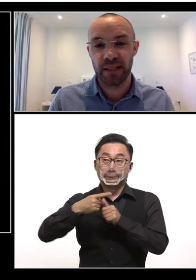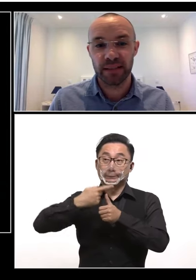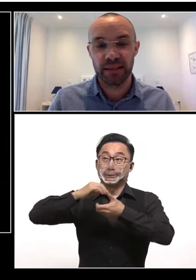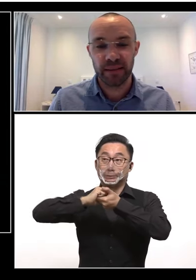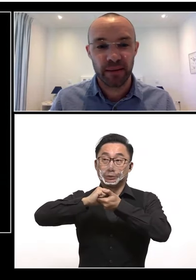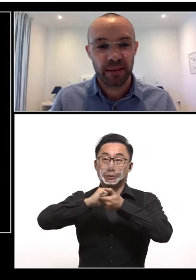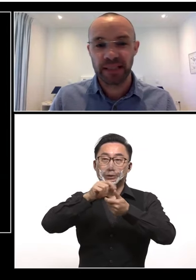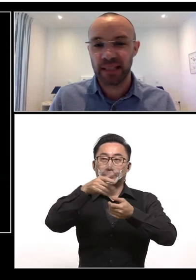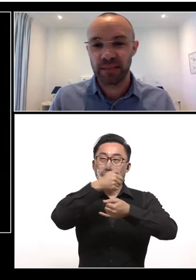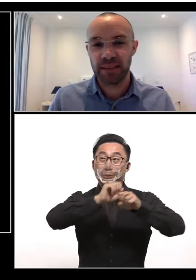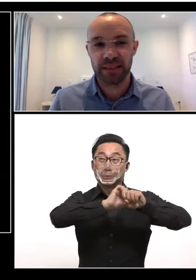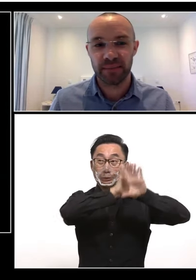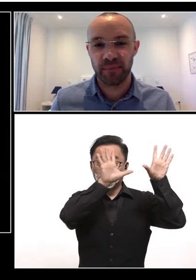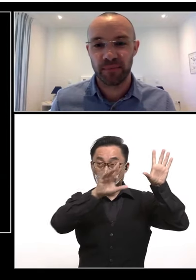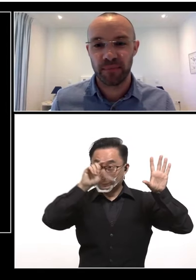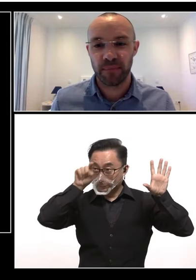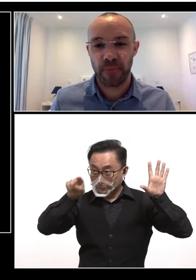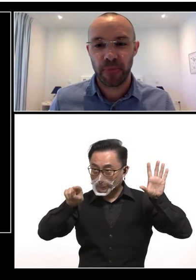2012. Next slide, please.